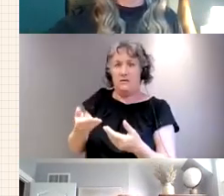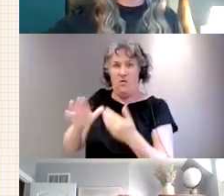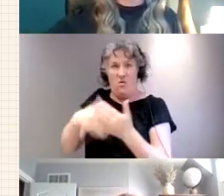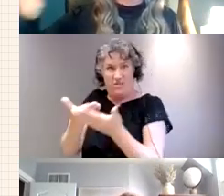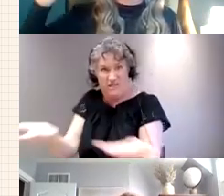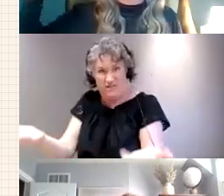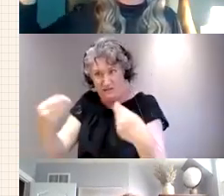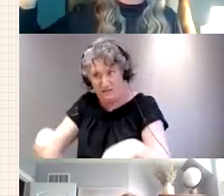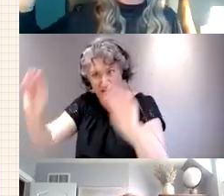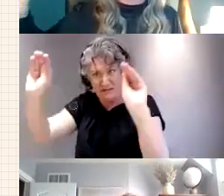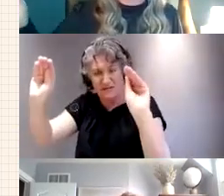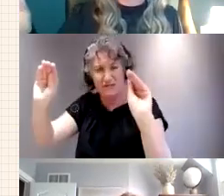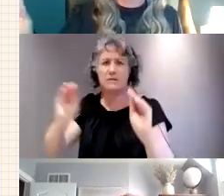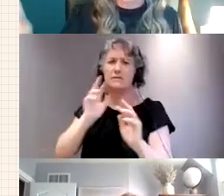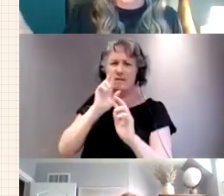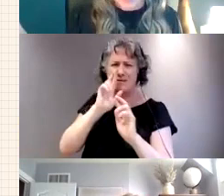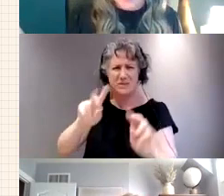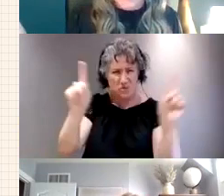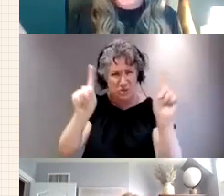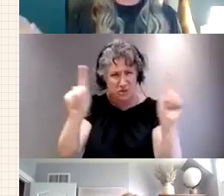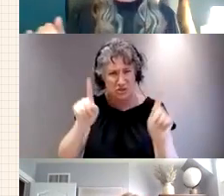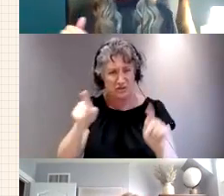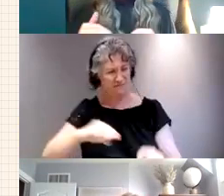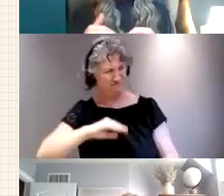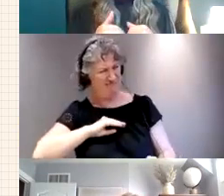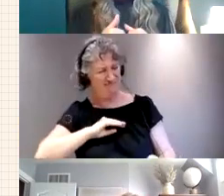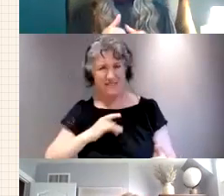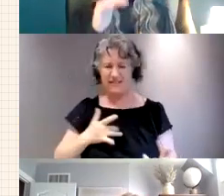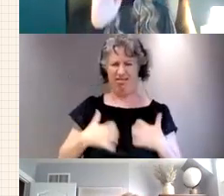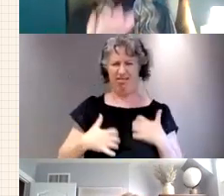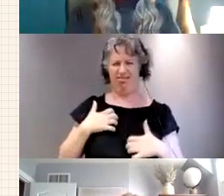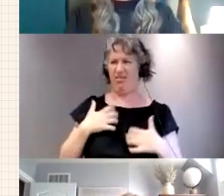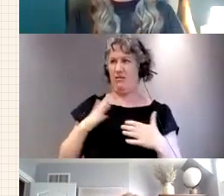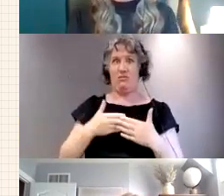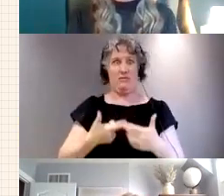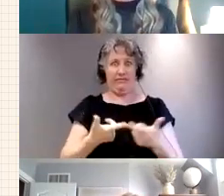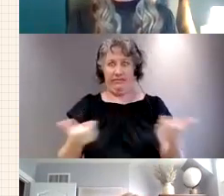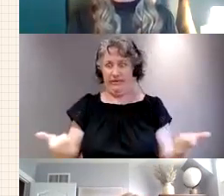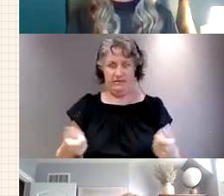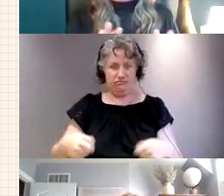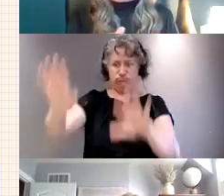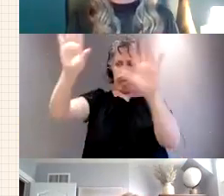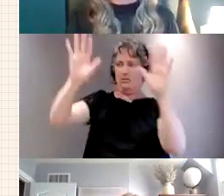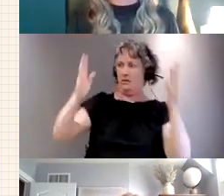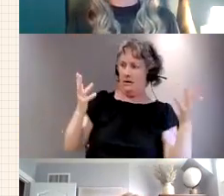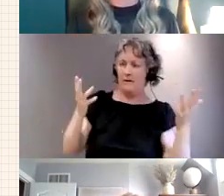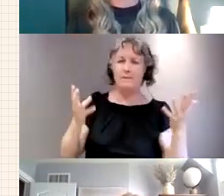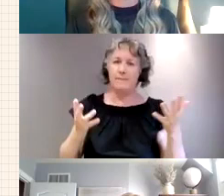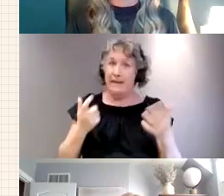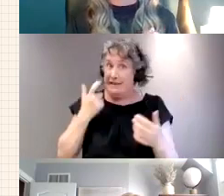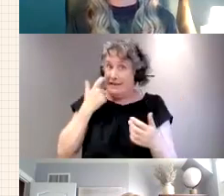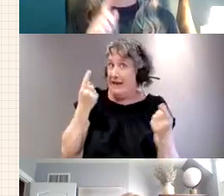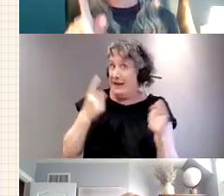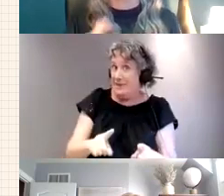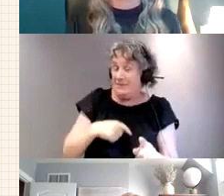that respectful? And how are they going to be okay with that? Or I just need to have this happen. I've done this. I've made an